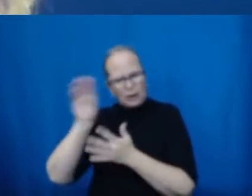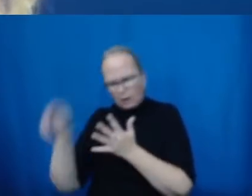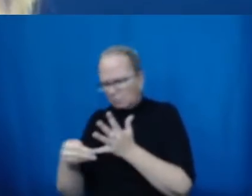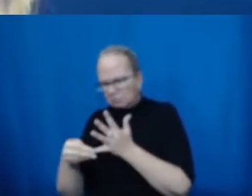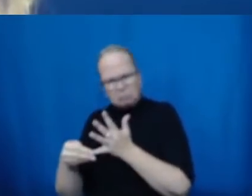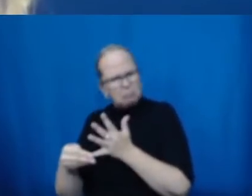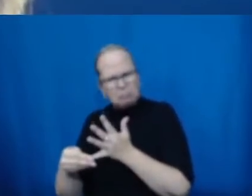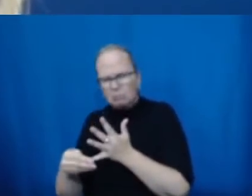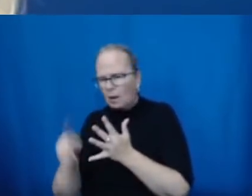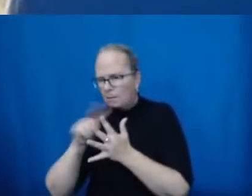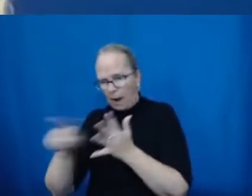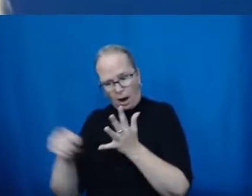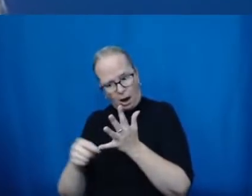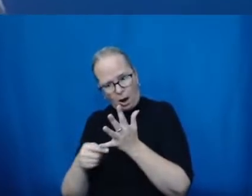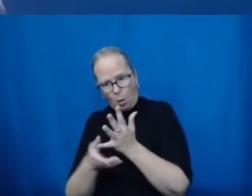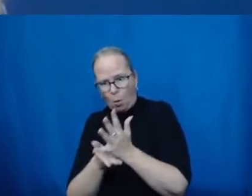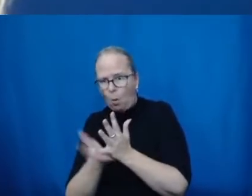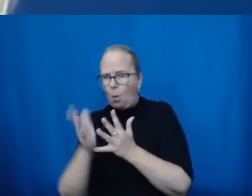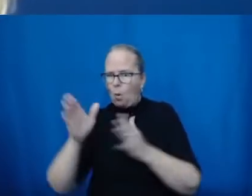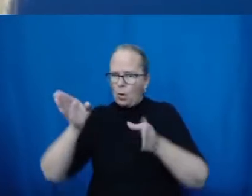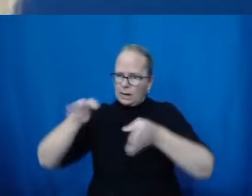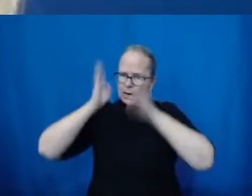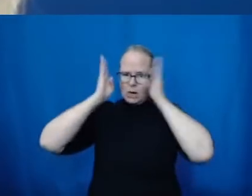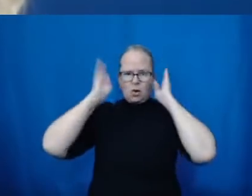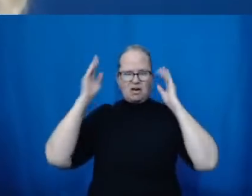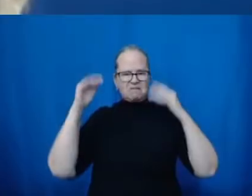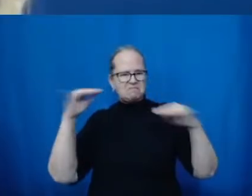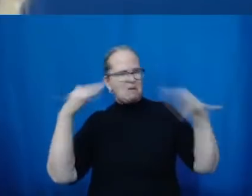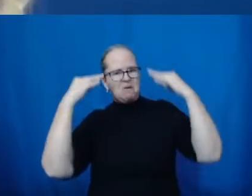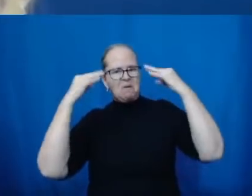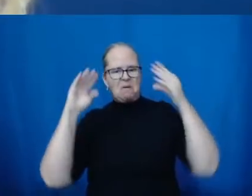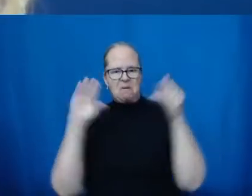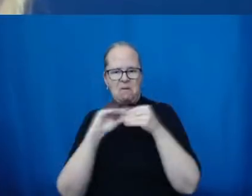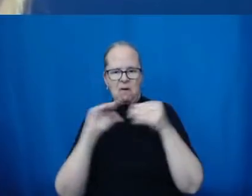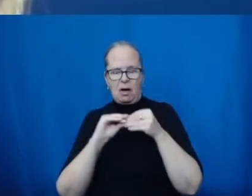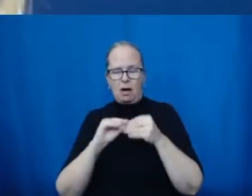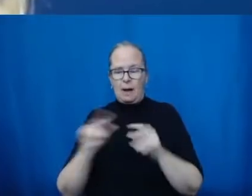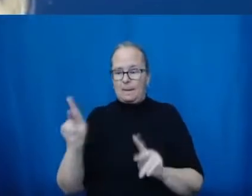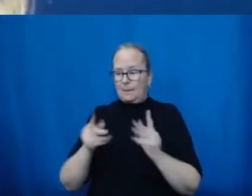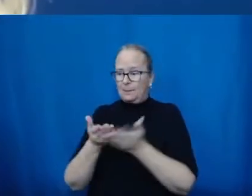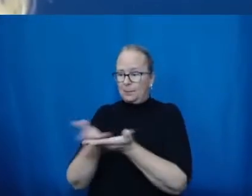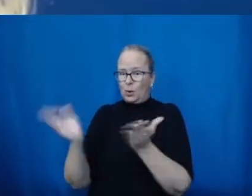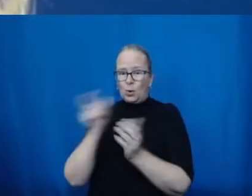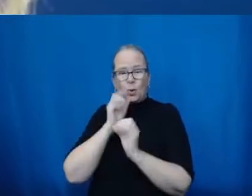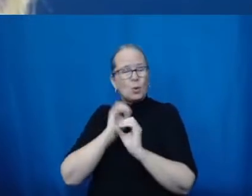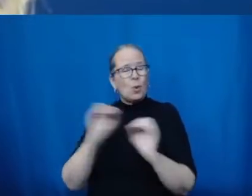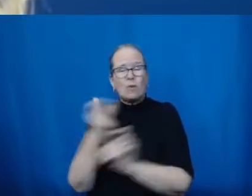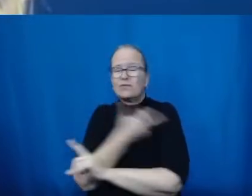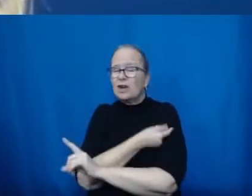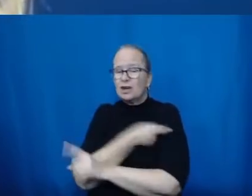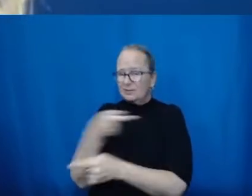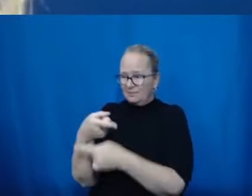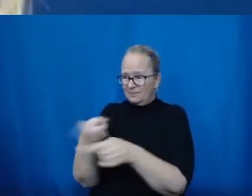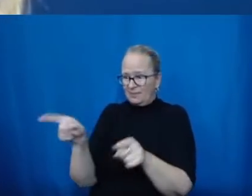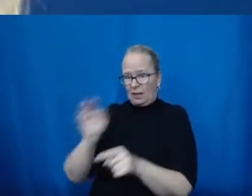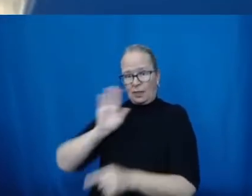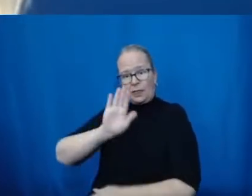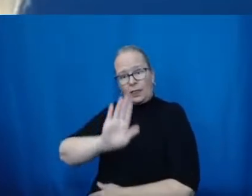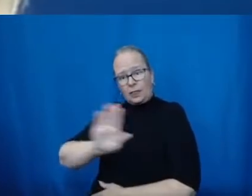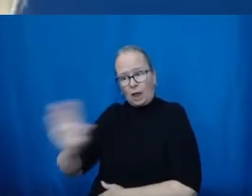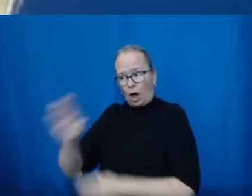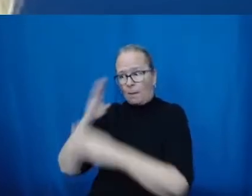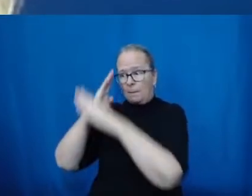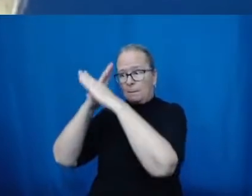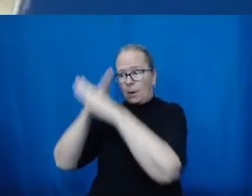received the vaccination yet face an entirely different set of barriers. And so with that in mind, I would like